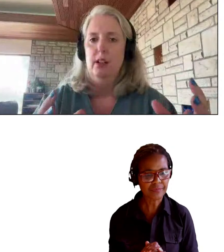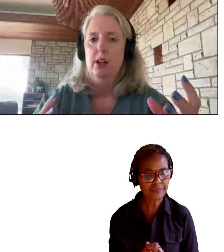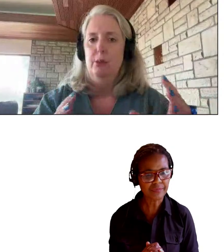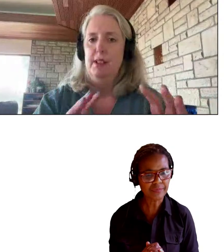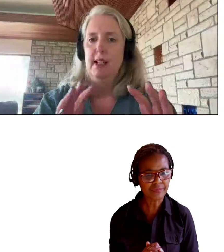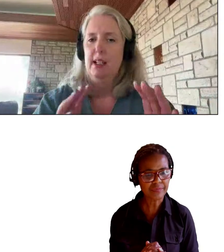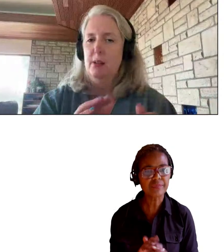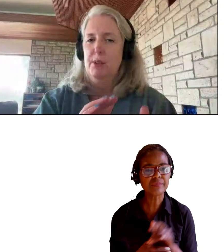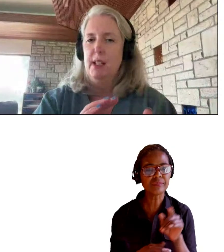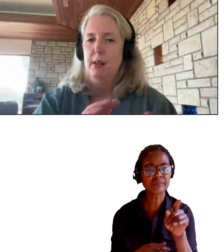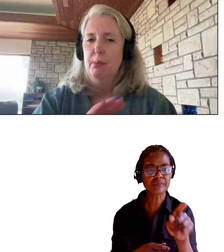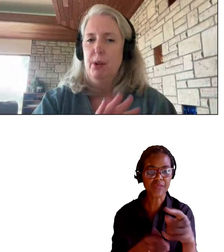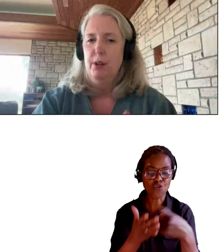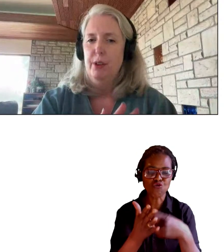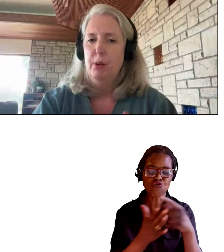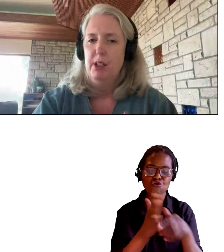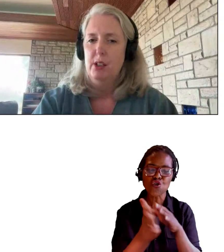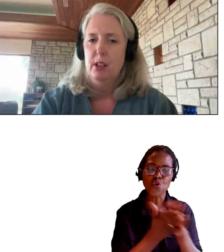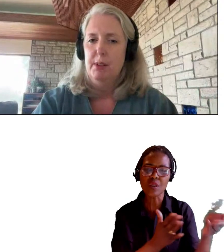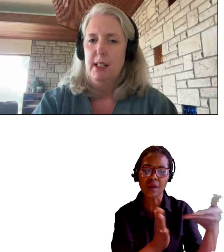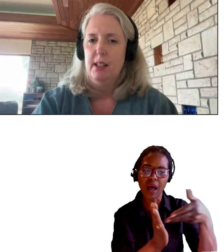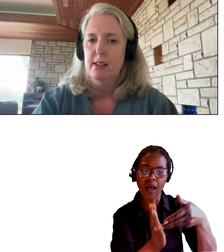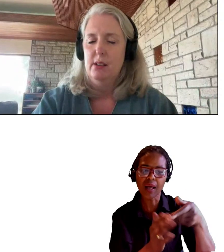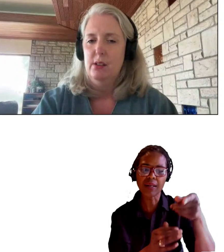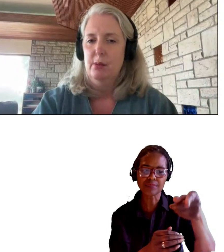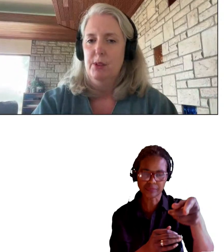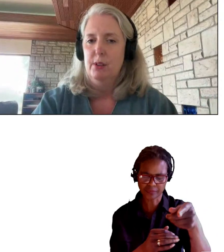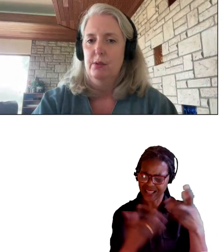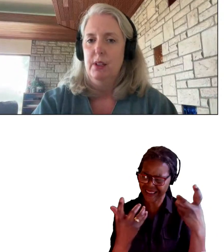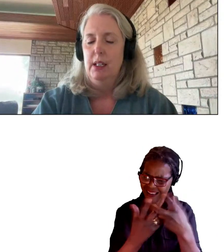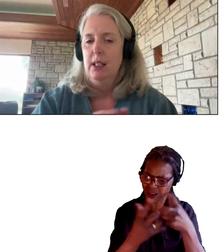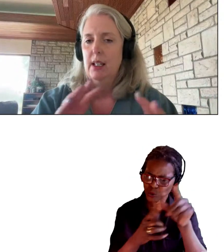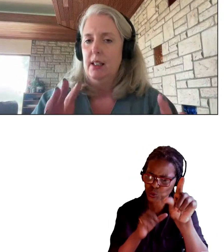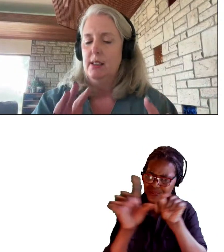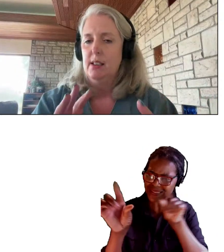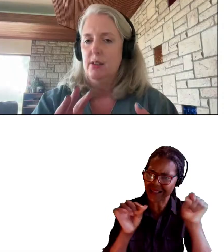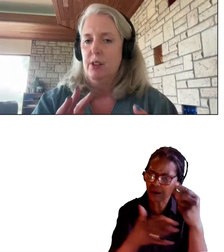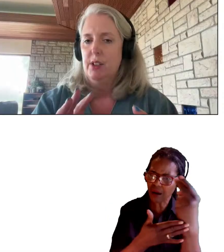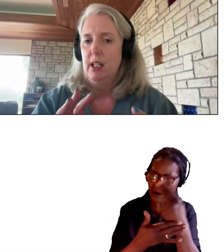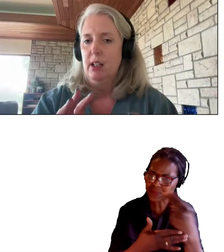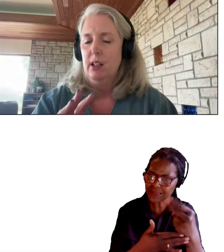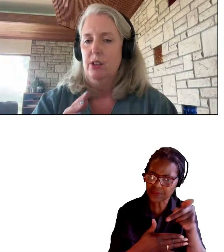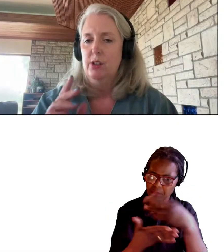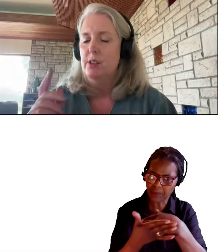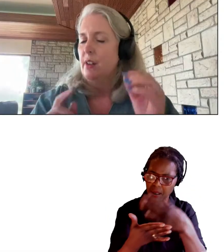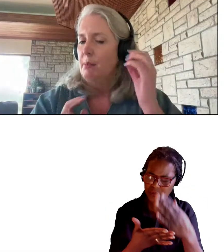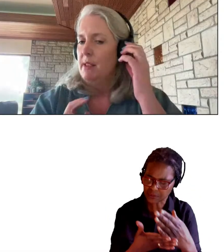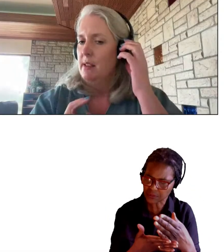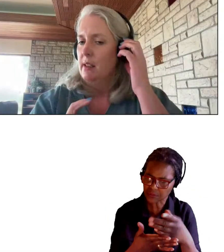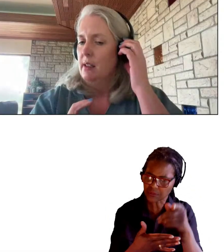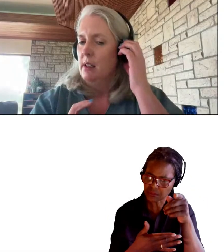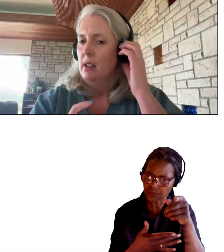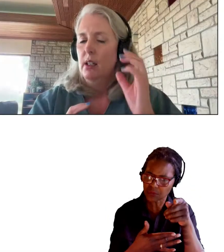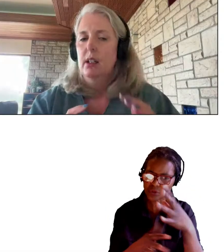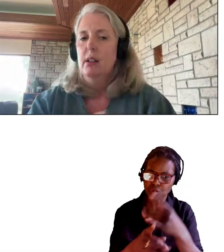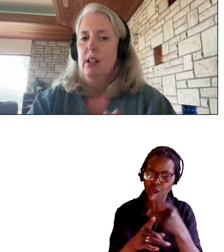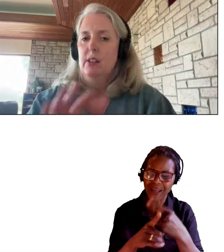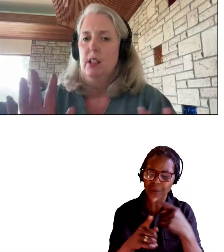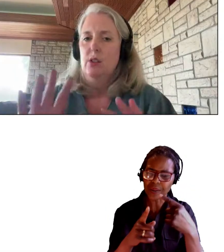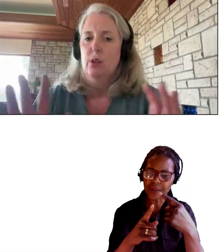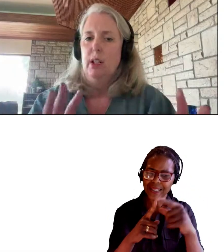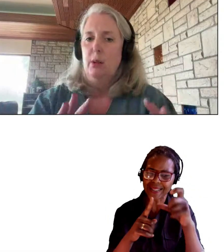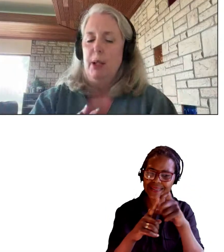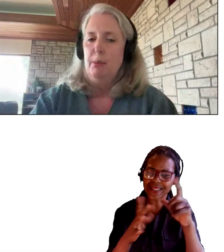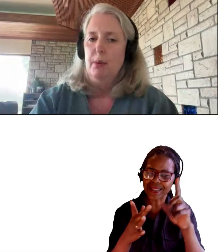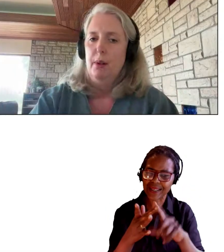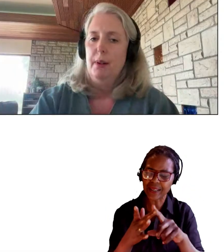artists and how we select them. Was that part of the question that was asked in terms of access, diversity and inclusion? Sorry, I missed because